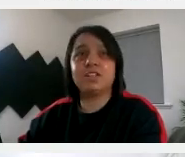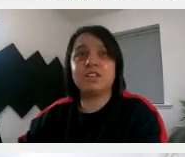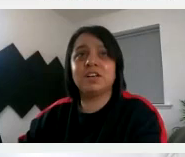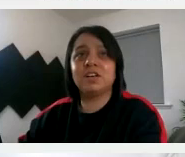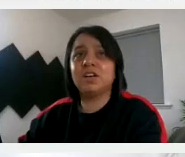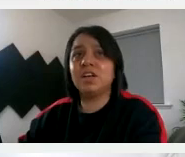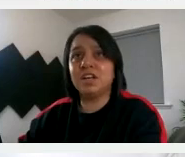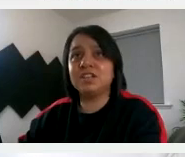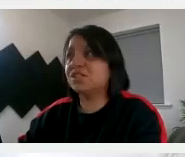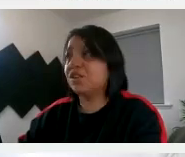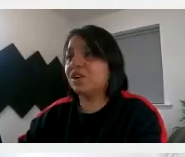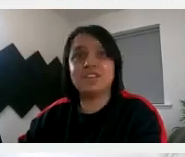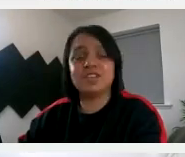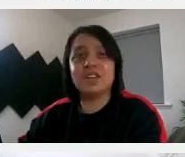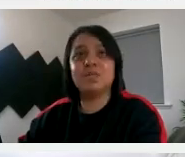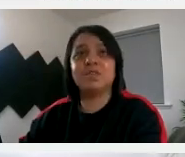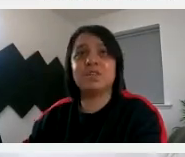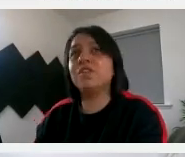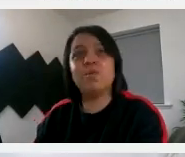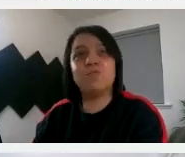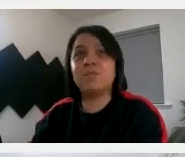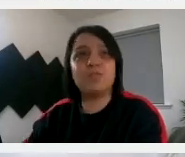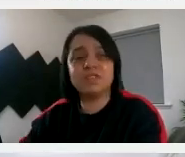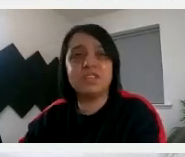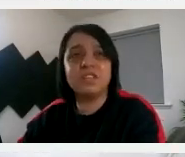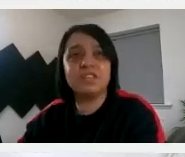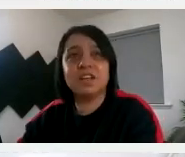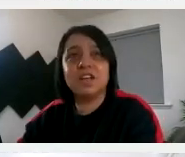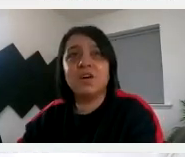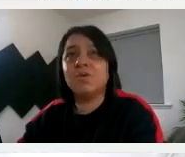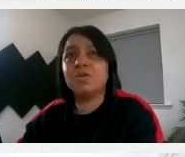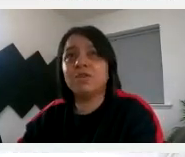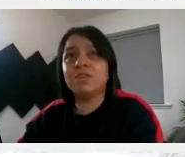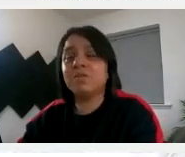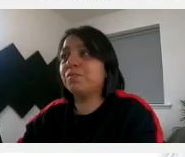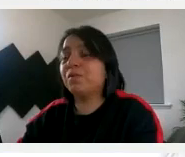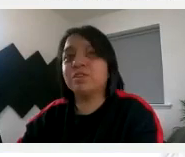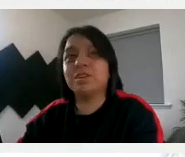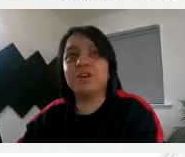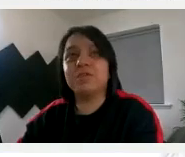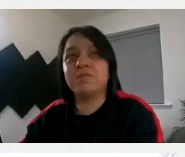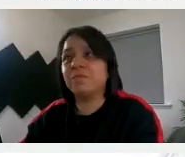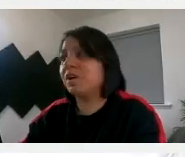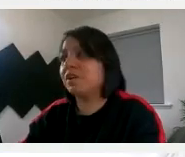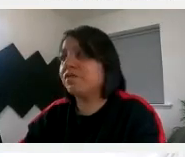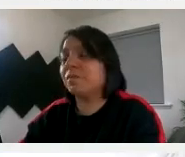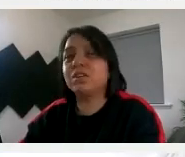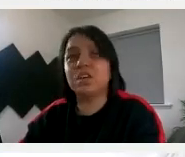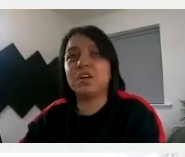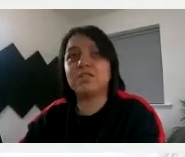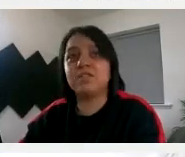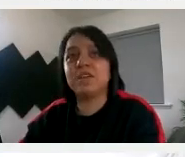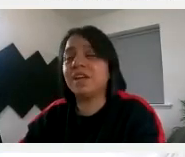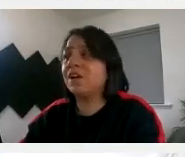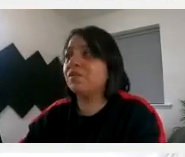colleagues is Scottish, because they're all from overseas, or they've been brought and bred up from different parts